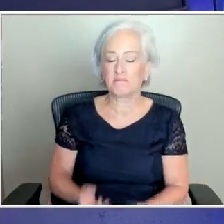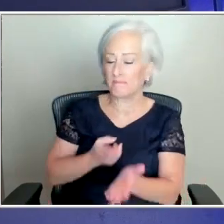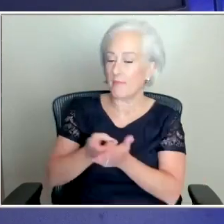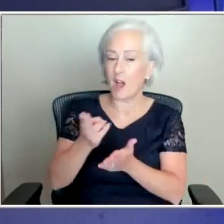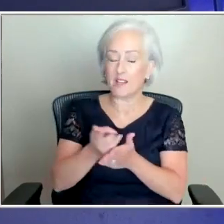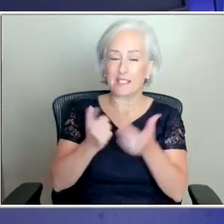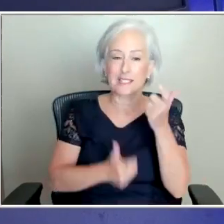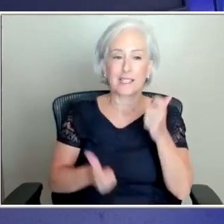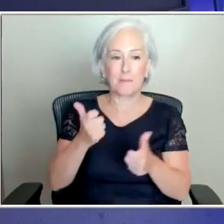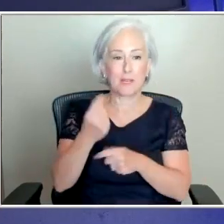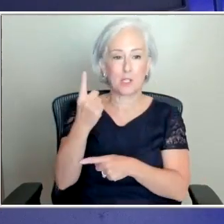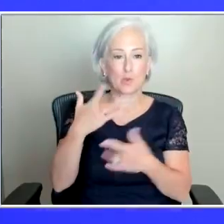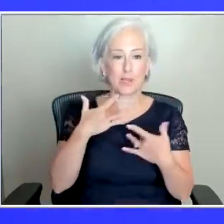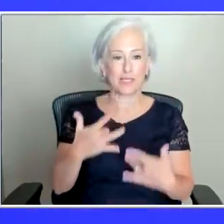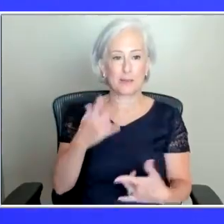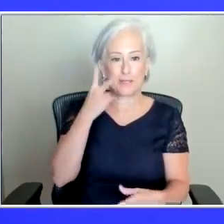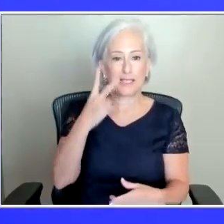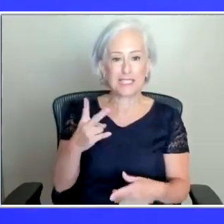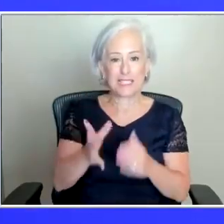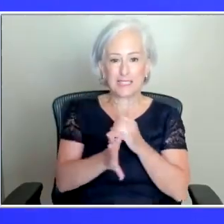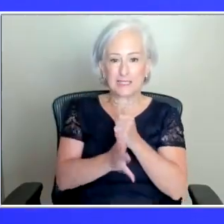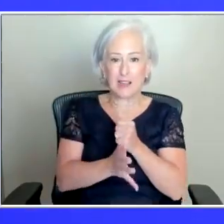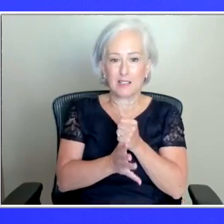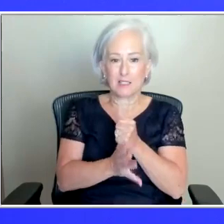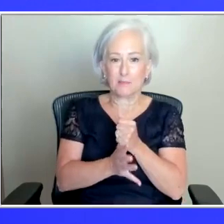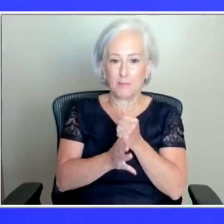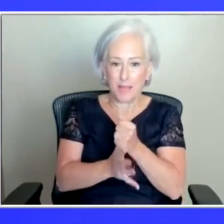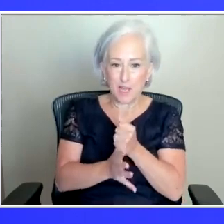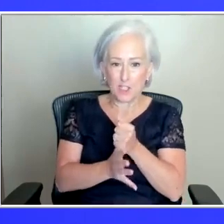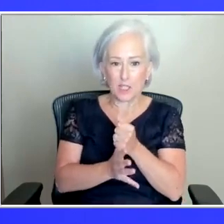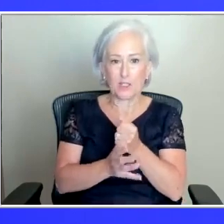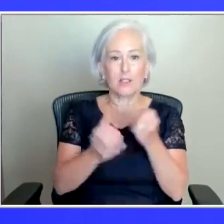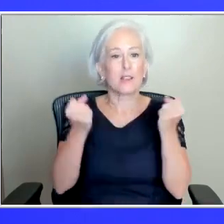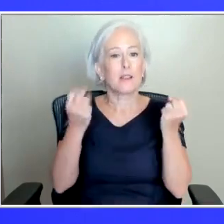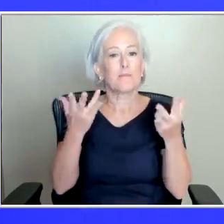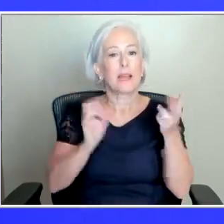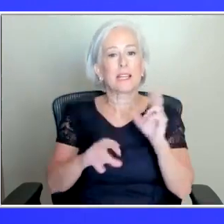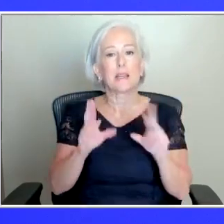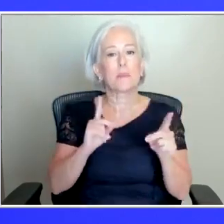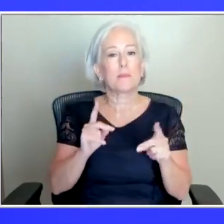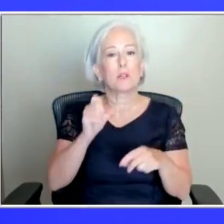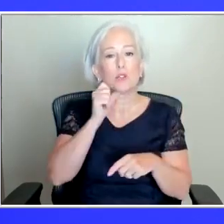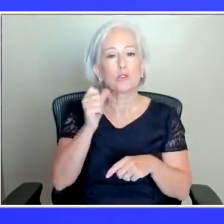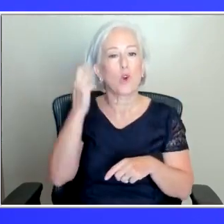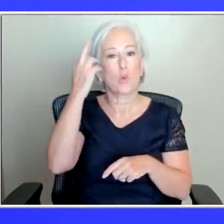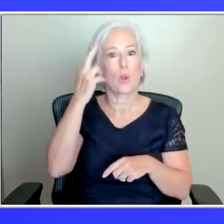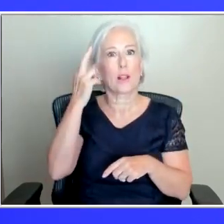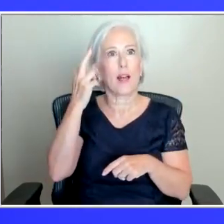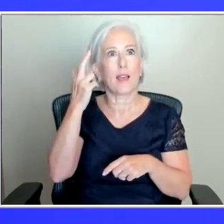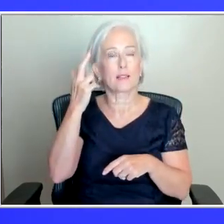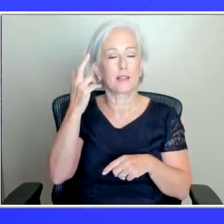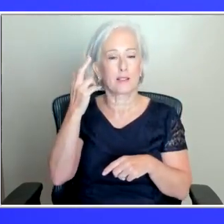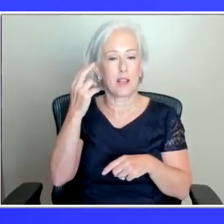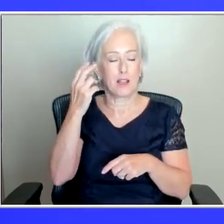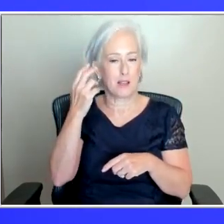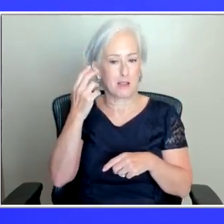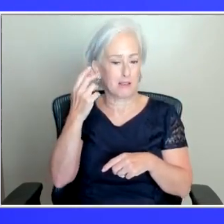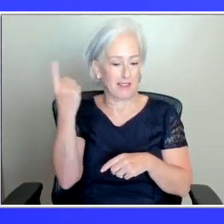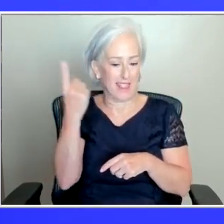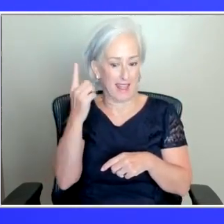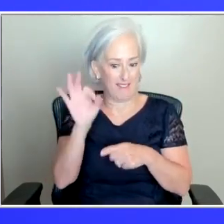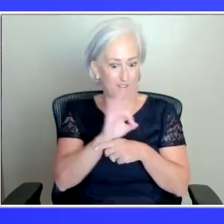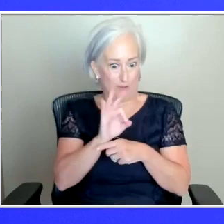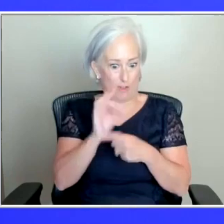I tend to see is constipation, even if they don't realize it's an underlying dysfunction. So they might have some bladder issues that they're dealing